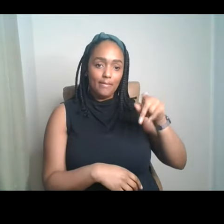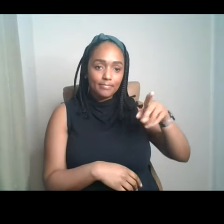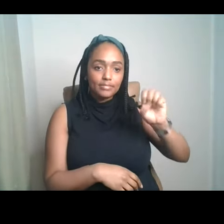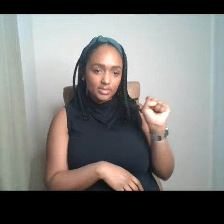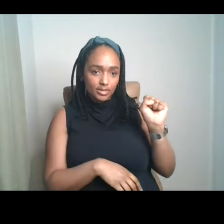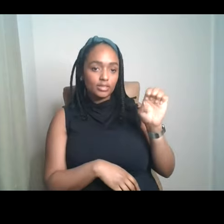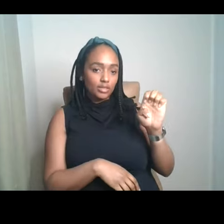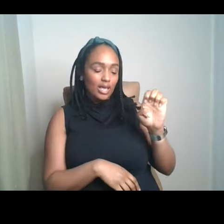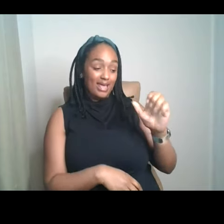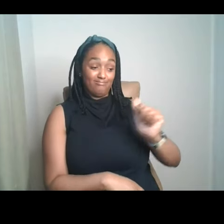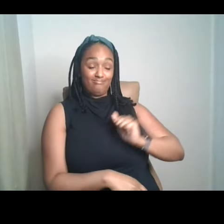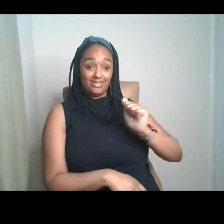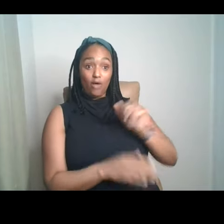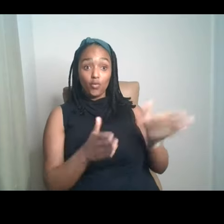organizer.